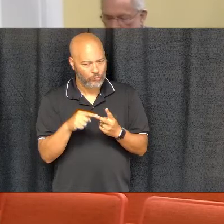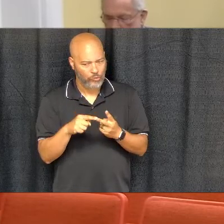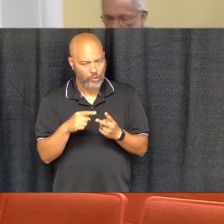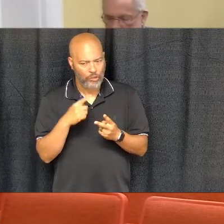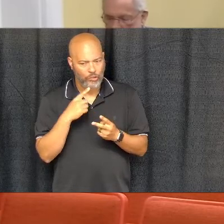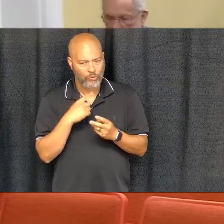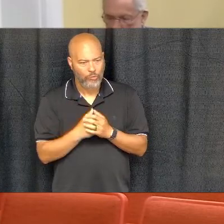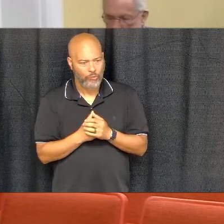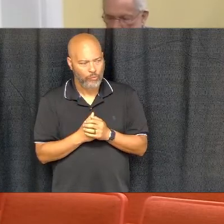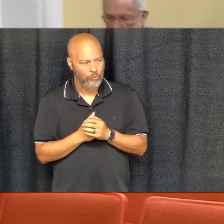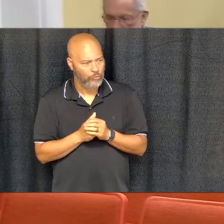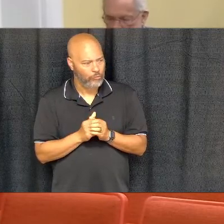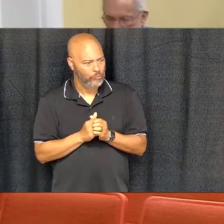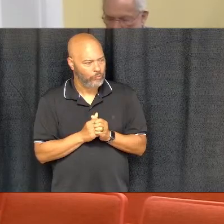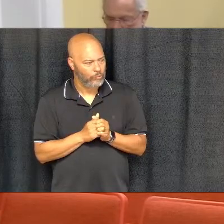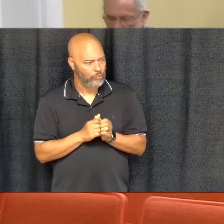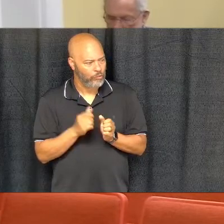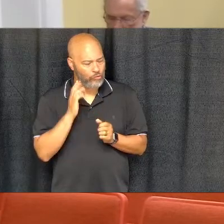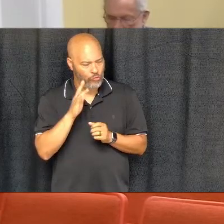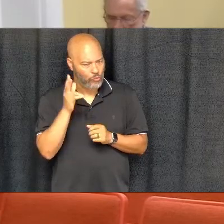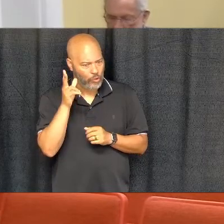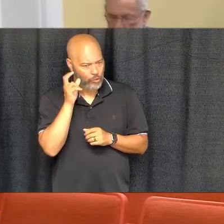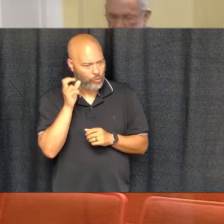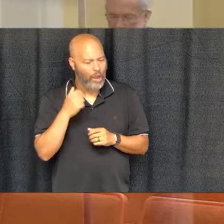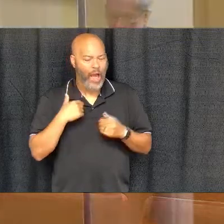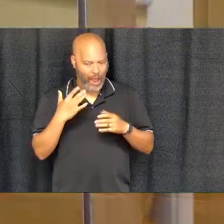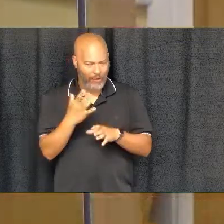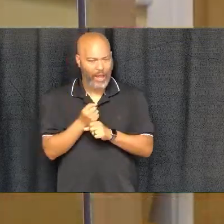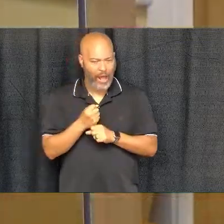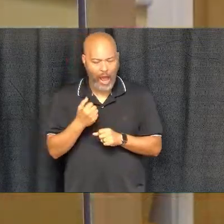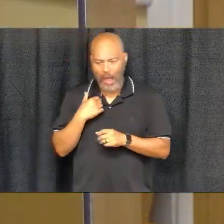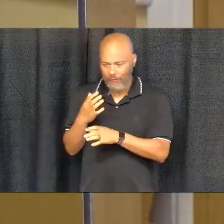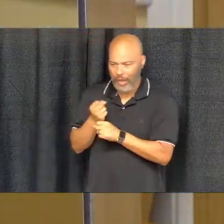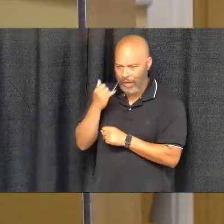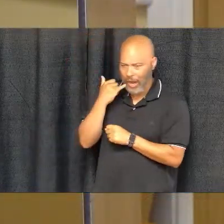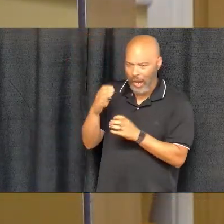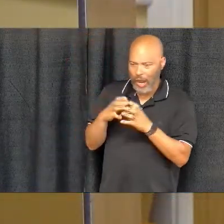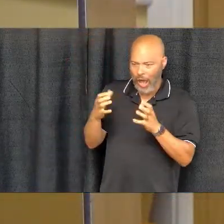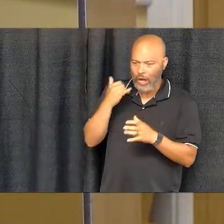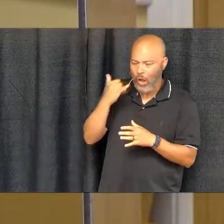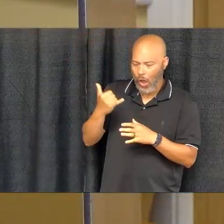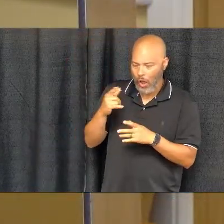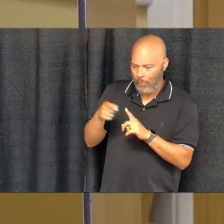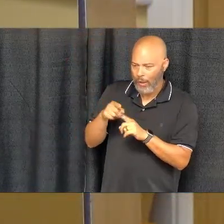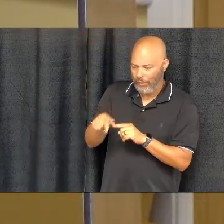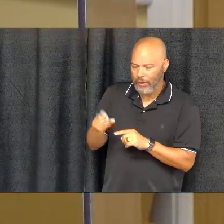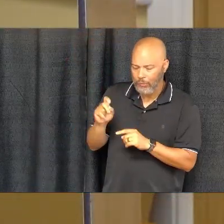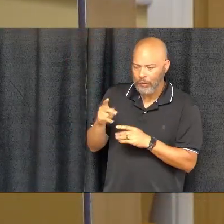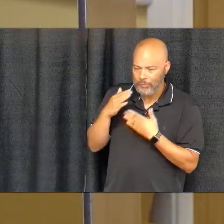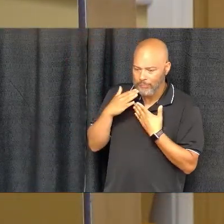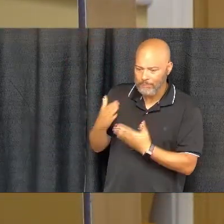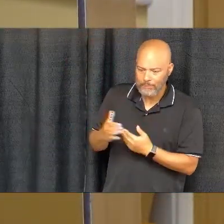And Okay. I'm sure you'll hear from some of those folks I've next already week. gotten a lot of calls. So that's why I asked. Okay, thank you.